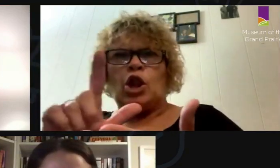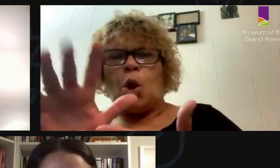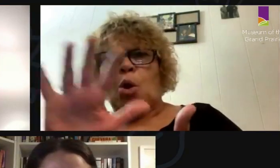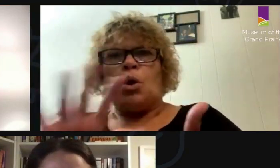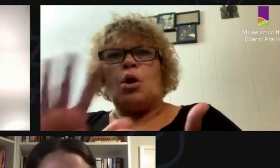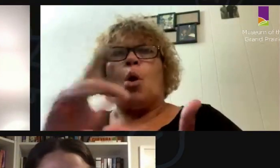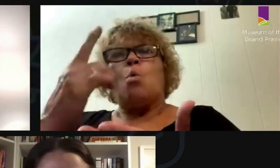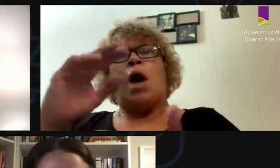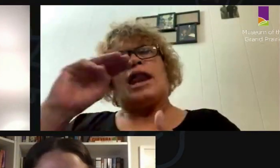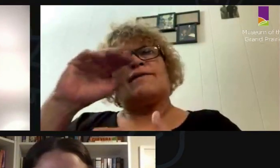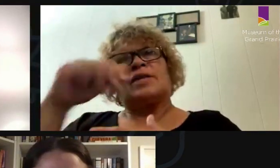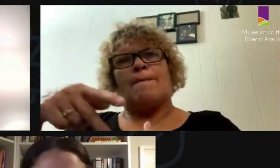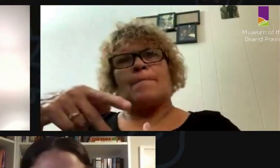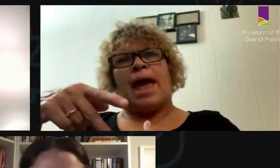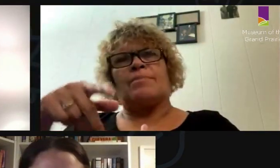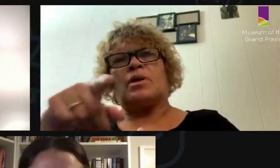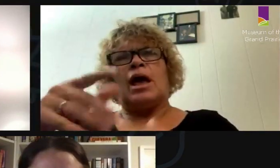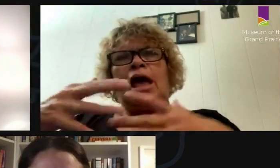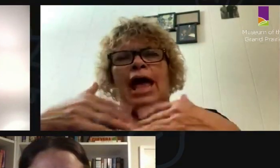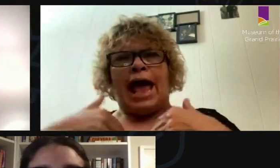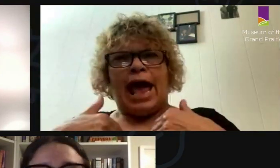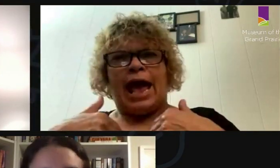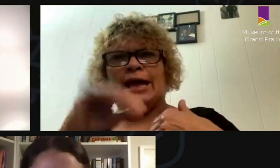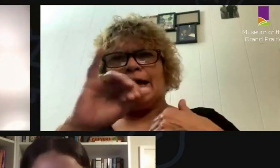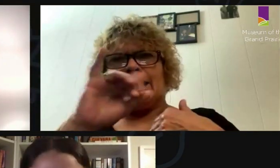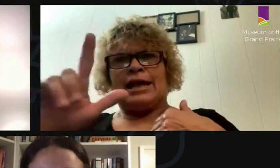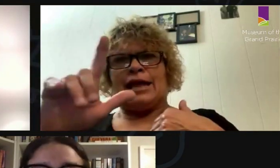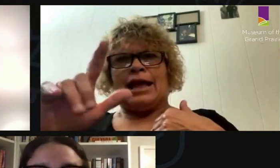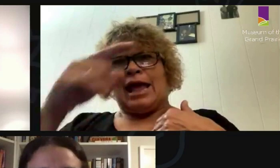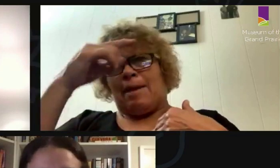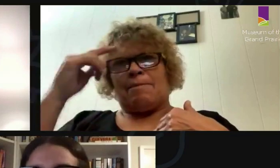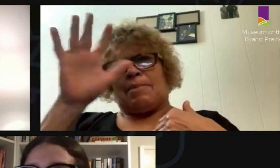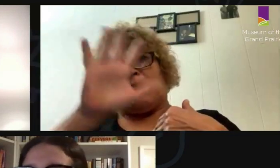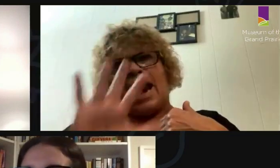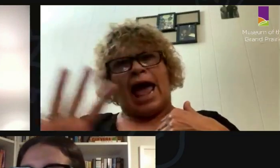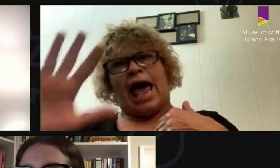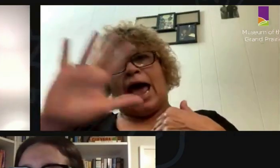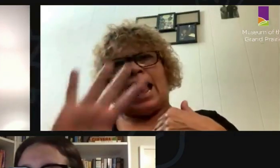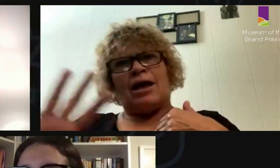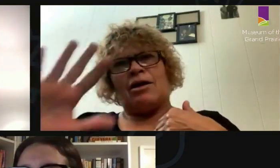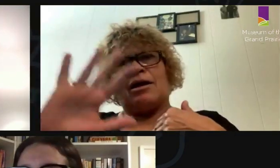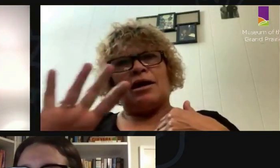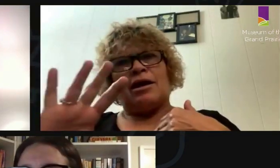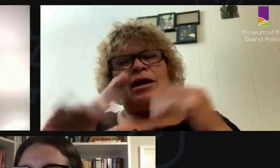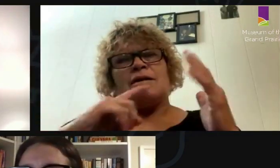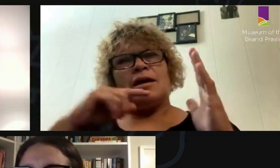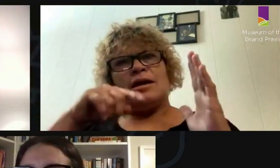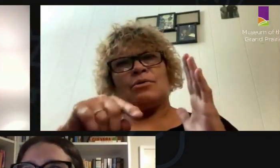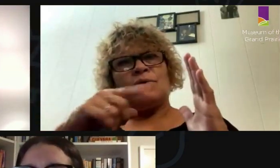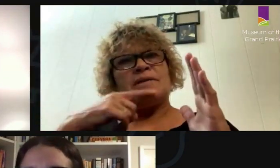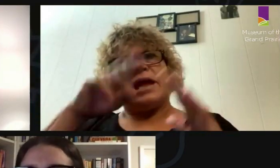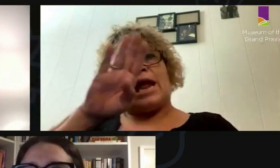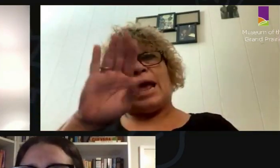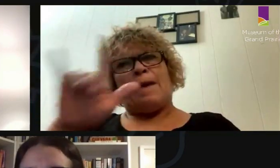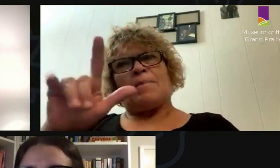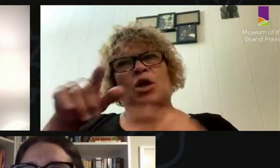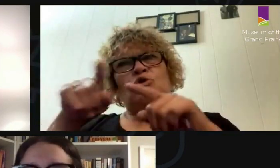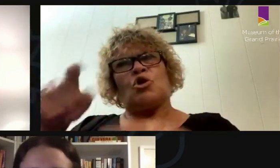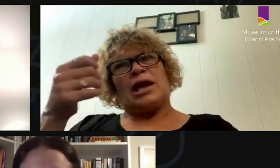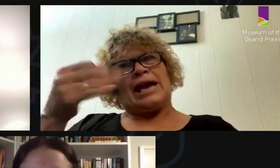the maps had Illinois black, and I think that stood for that a bill was pending at that point in 1935